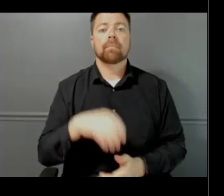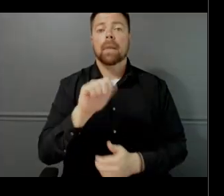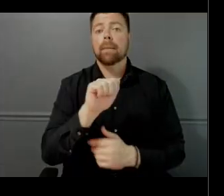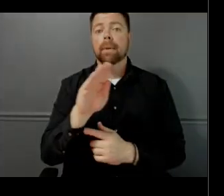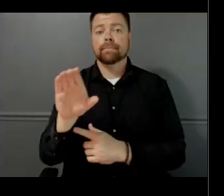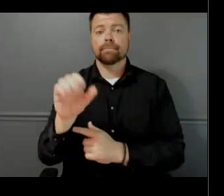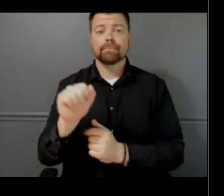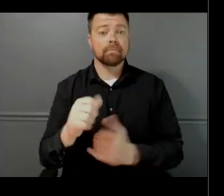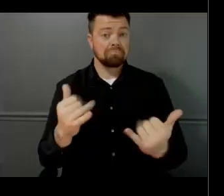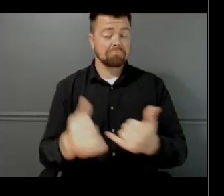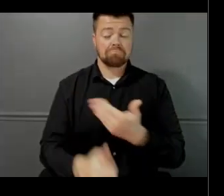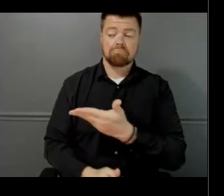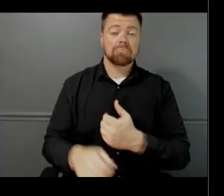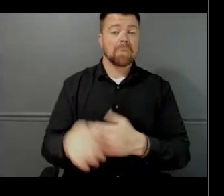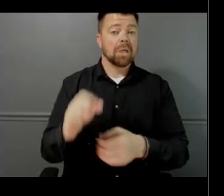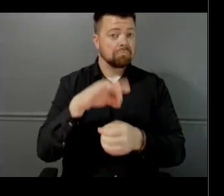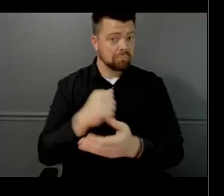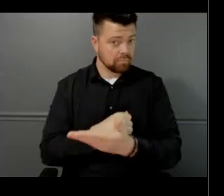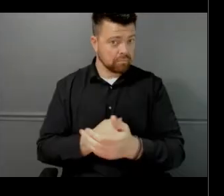So go ahead and launch this poll.